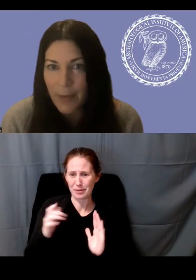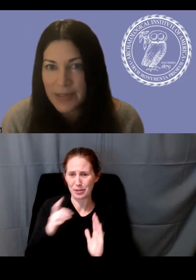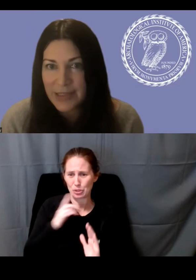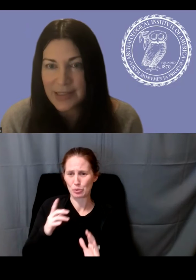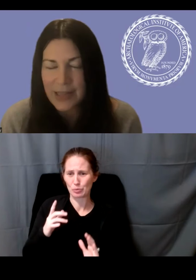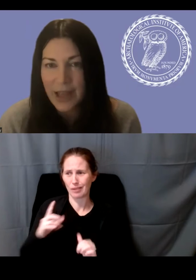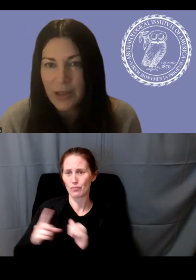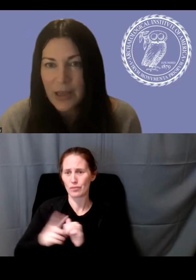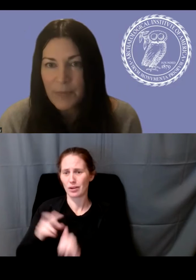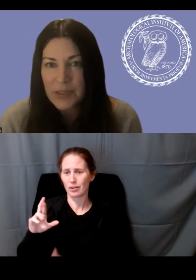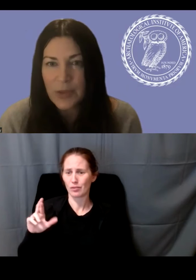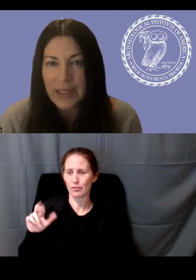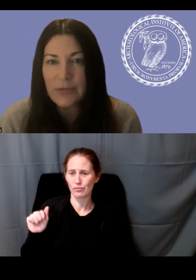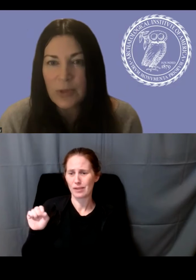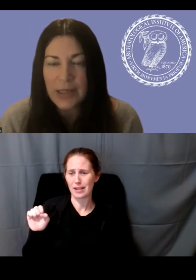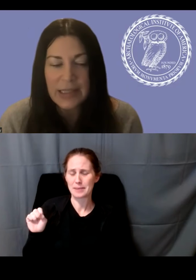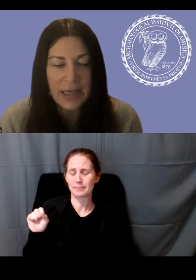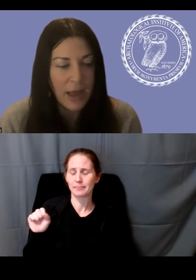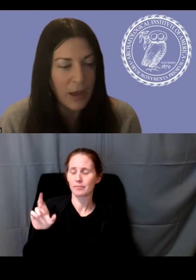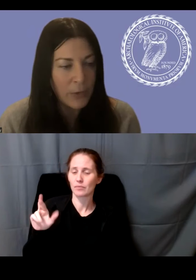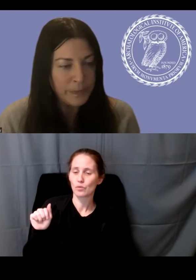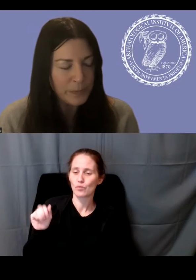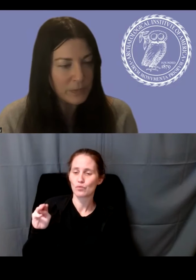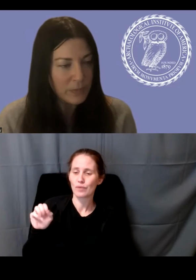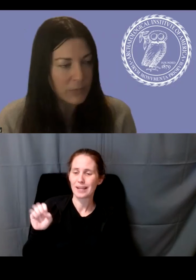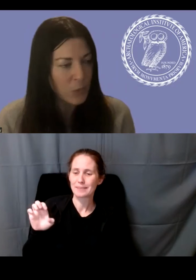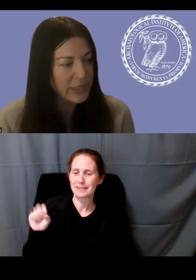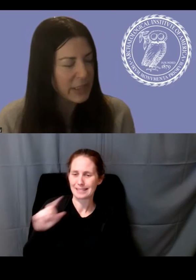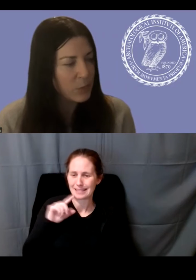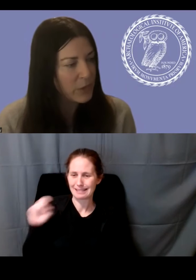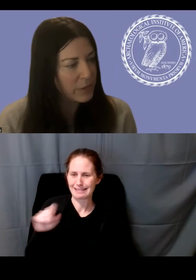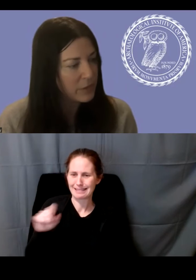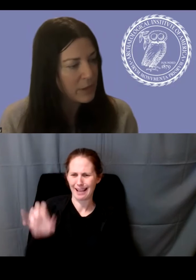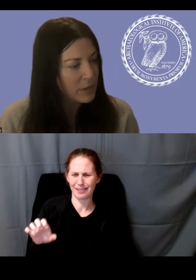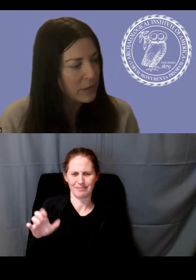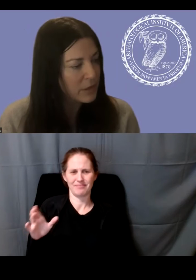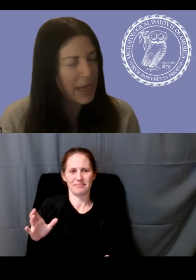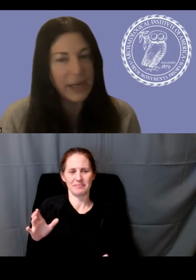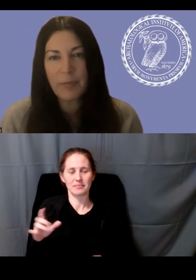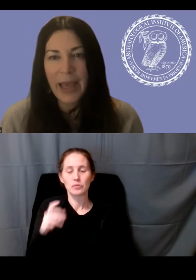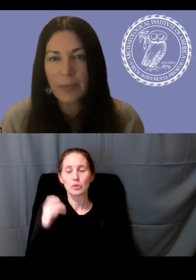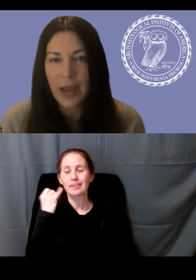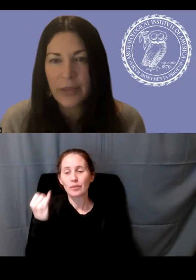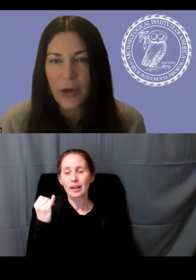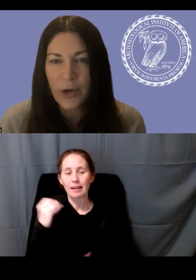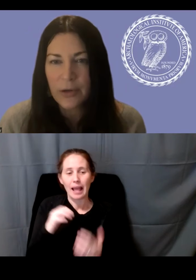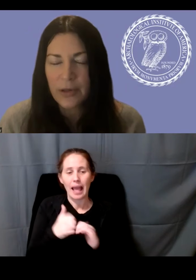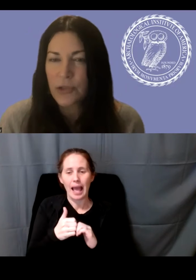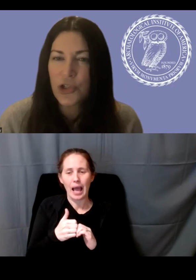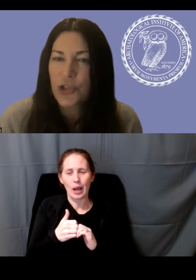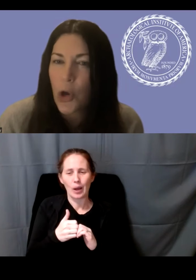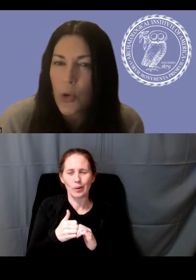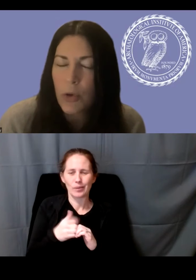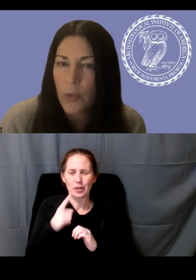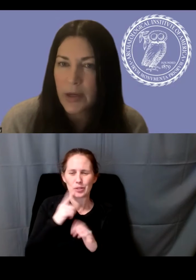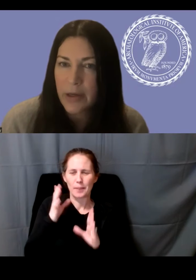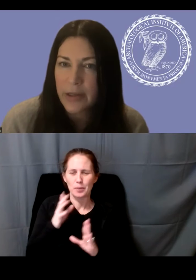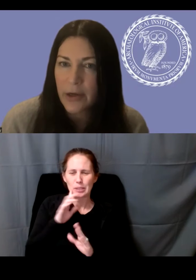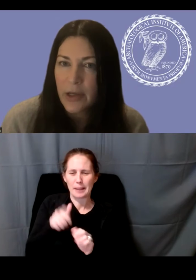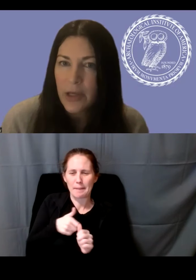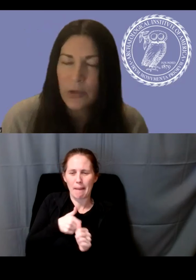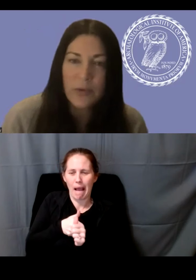original Ramessid style. So it gives you an idea how we're dealing with a kind of man behind the curtain. There's a show